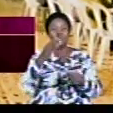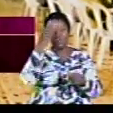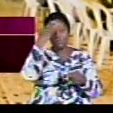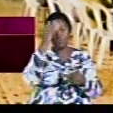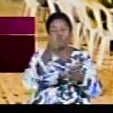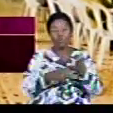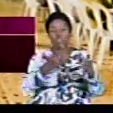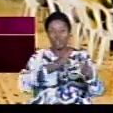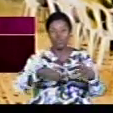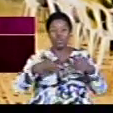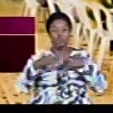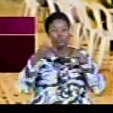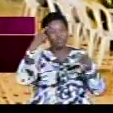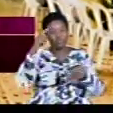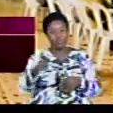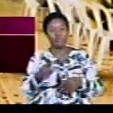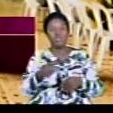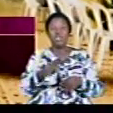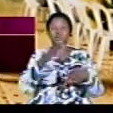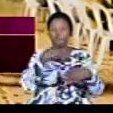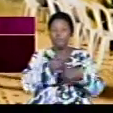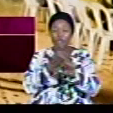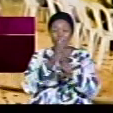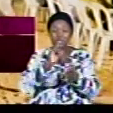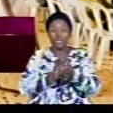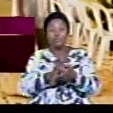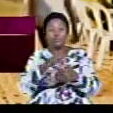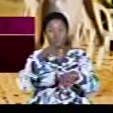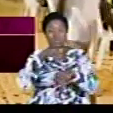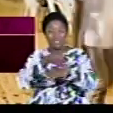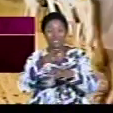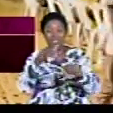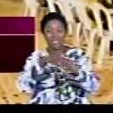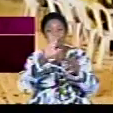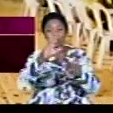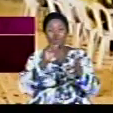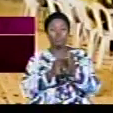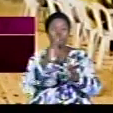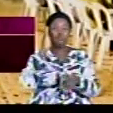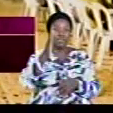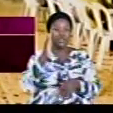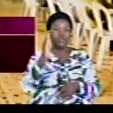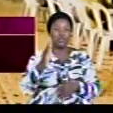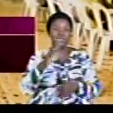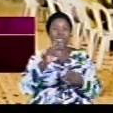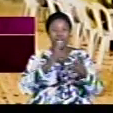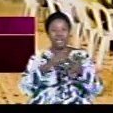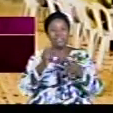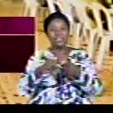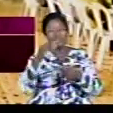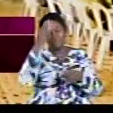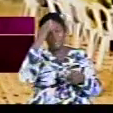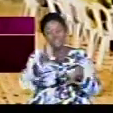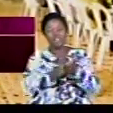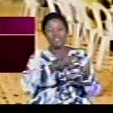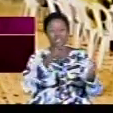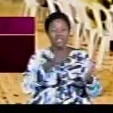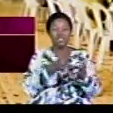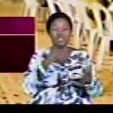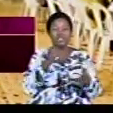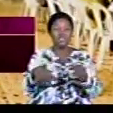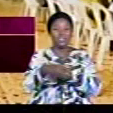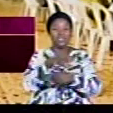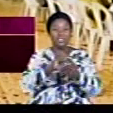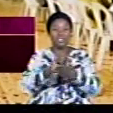to. This is the point where you say, today is my day. Today is the day I'm looking forward to. Today is the day